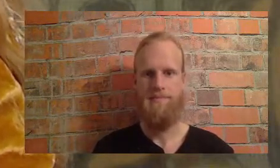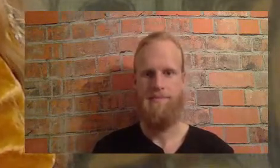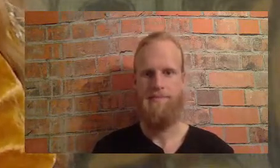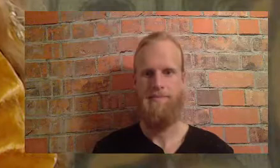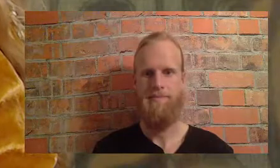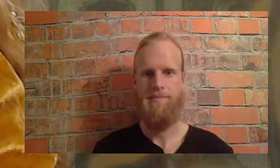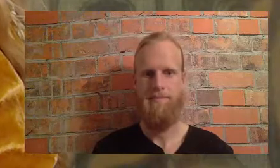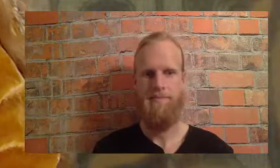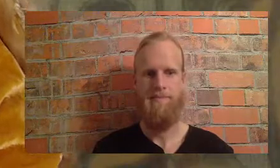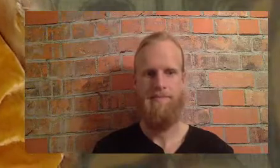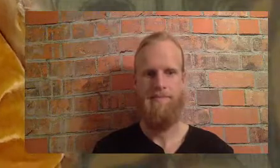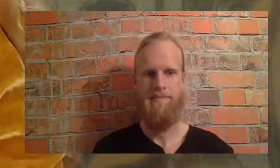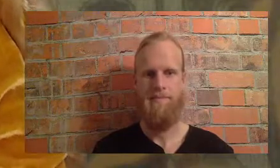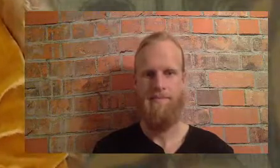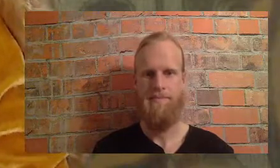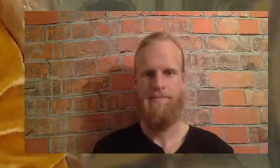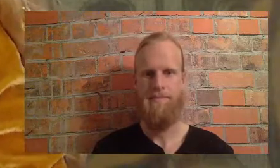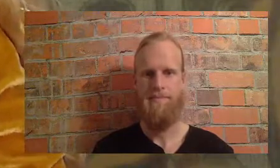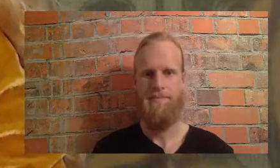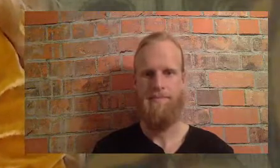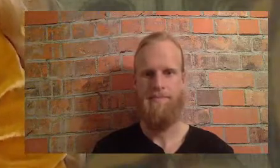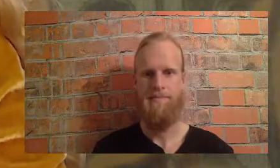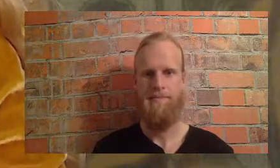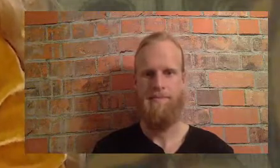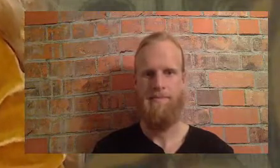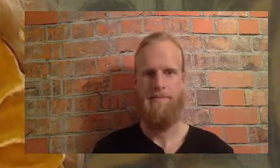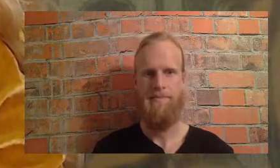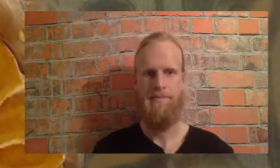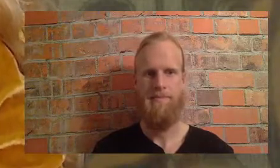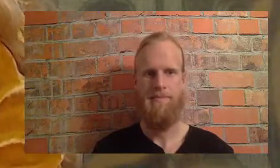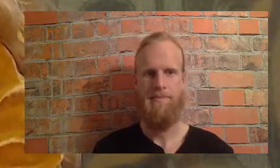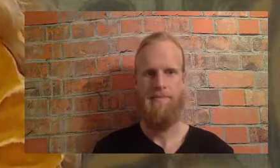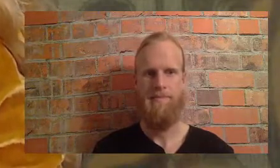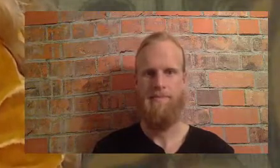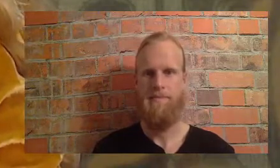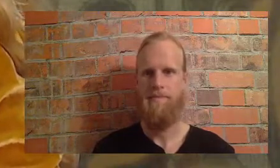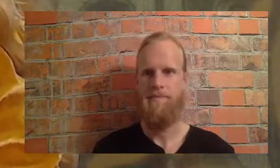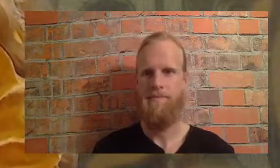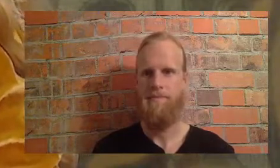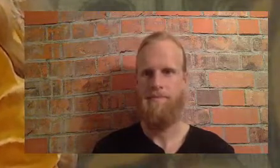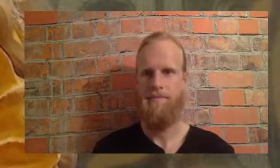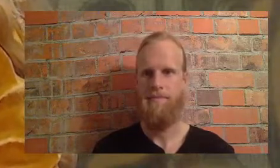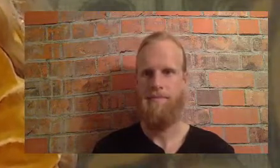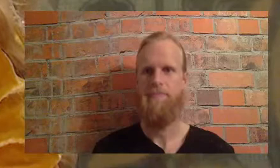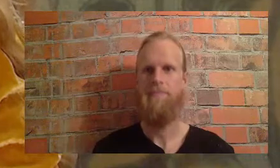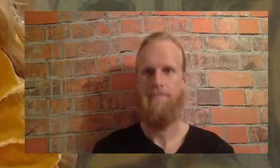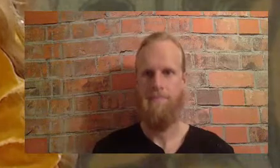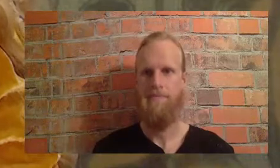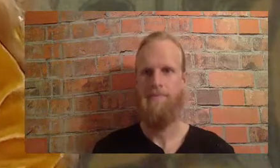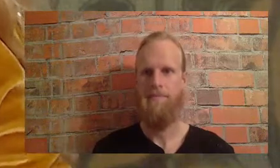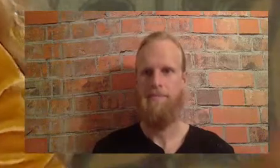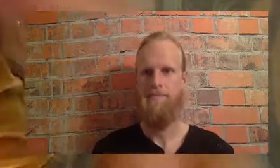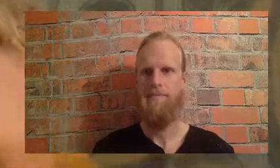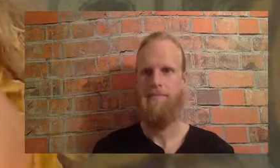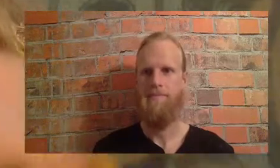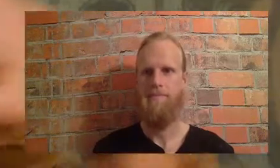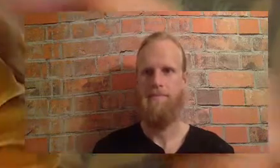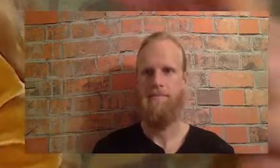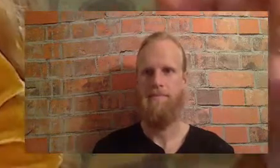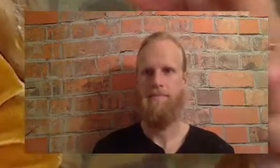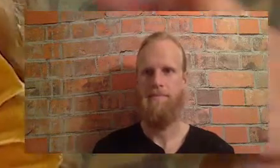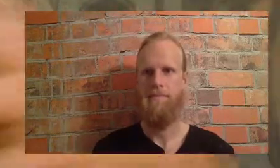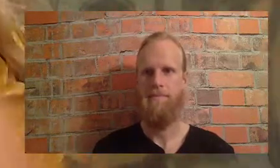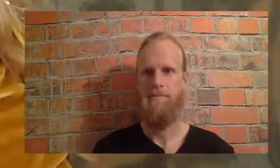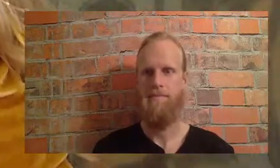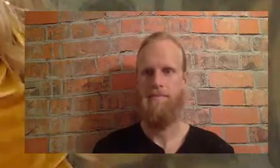library. And if you're curious about what that would be like, you can try it out for $1 for a whole month so you can continue your